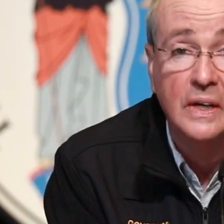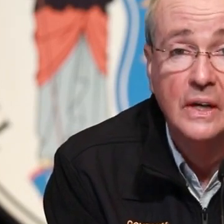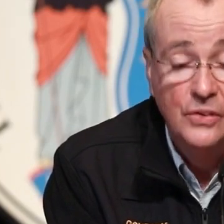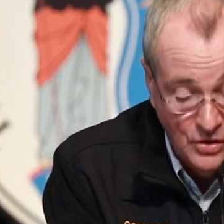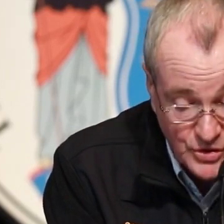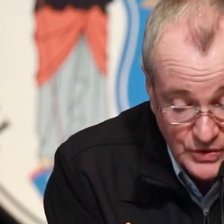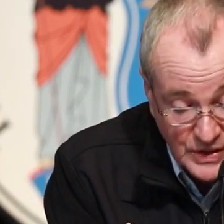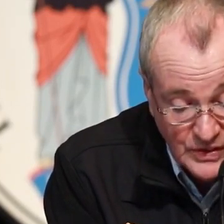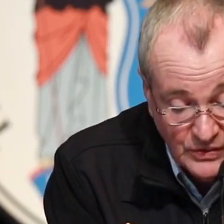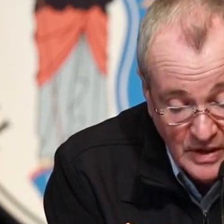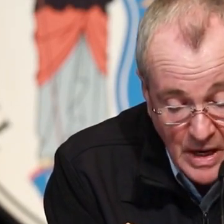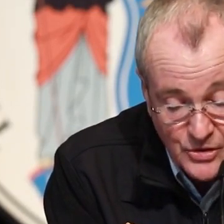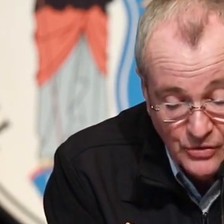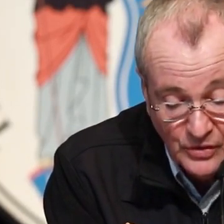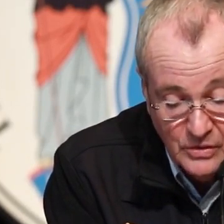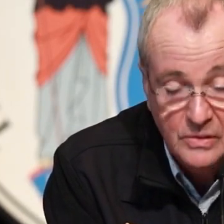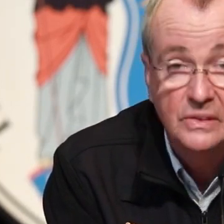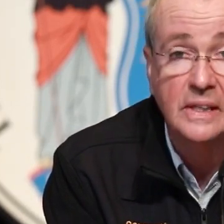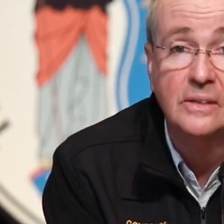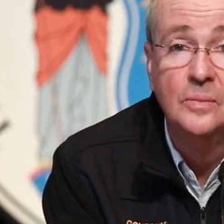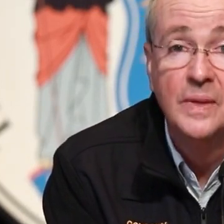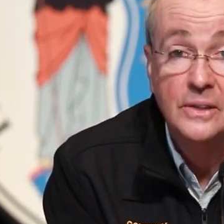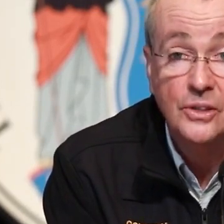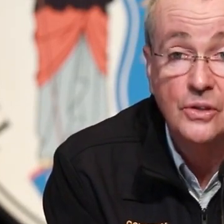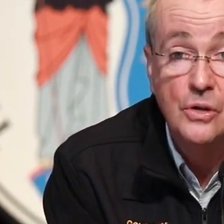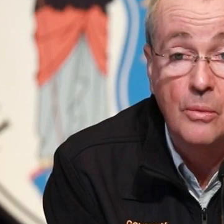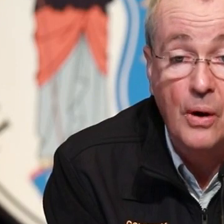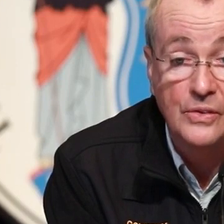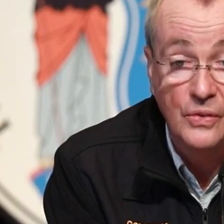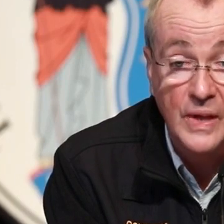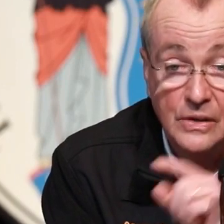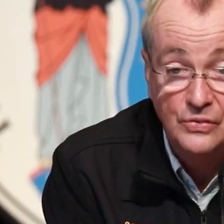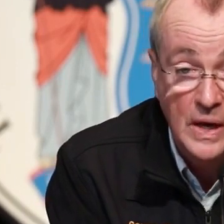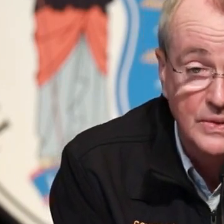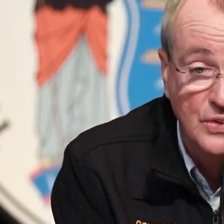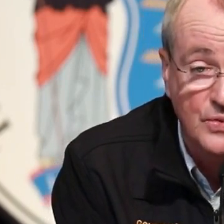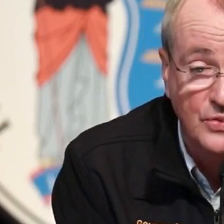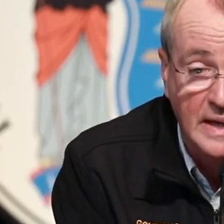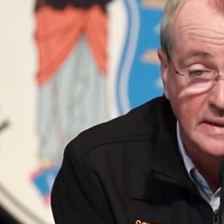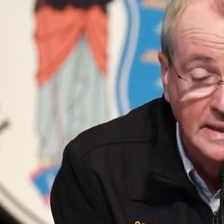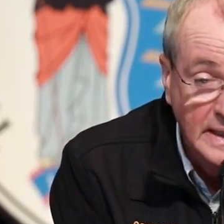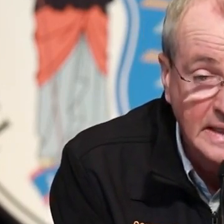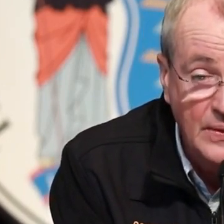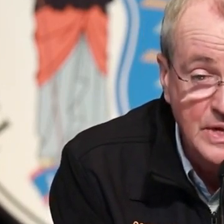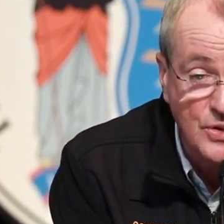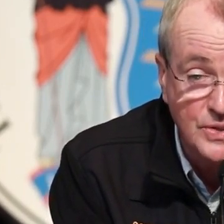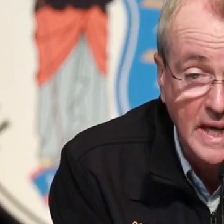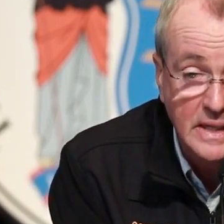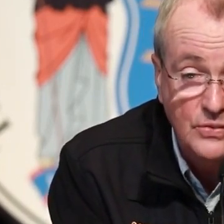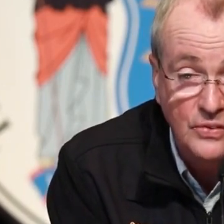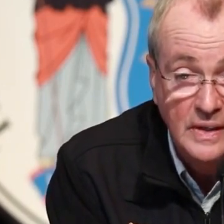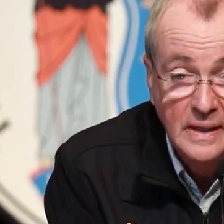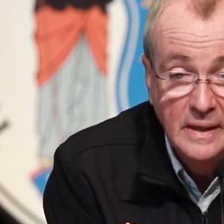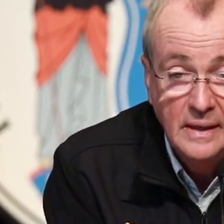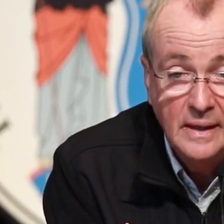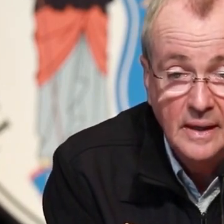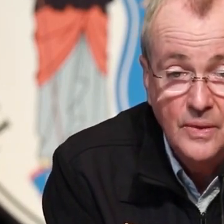aggressive social distancing measures and who continue to do your part. So thank you. Stay with this for a second. Again, these are